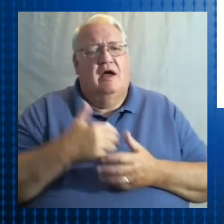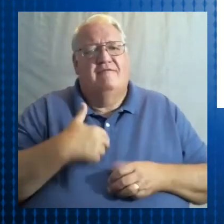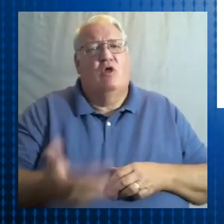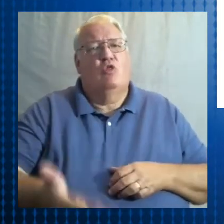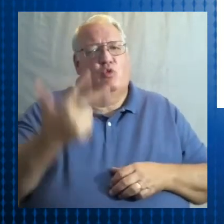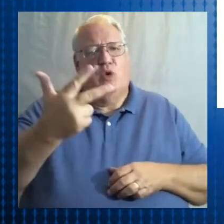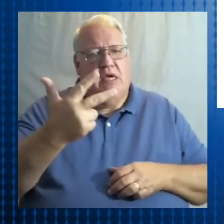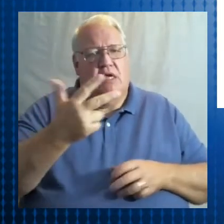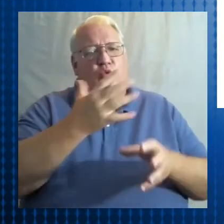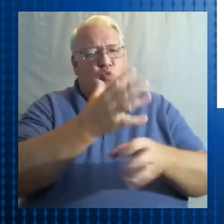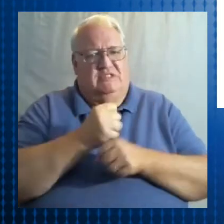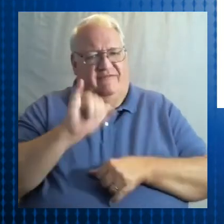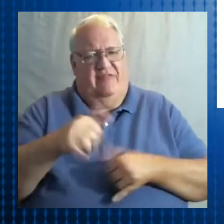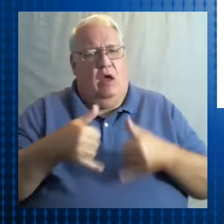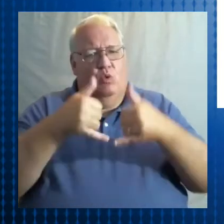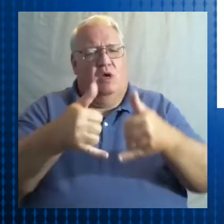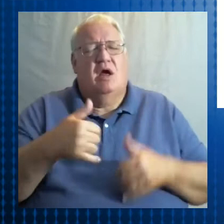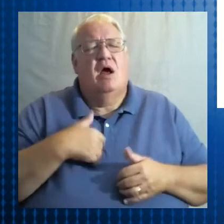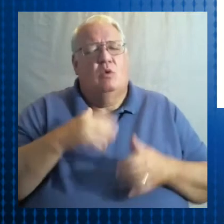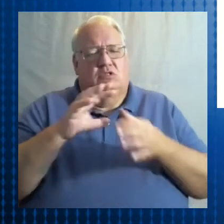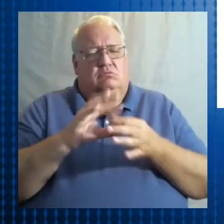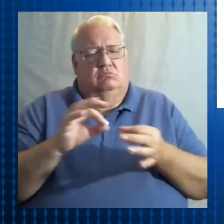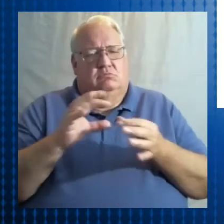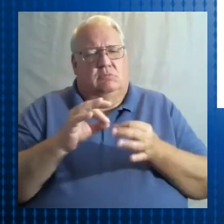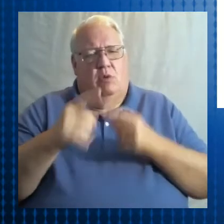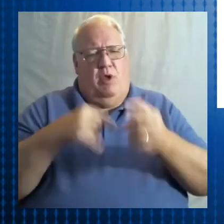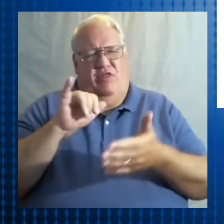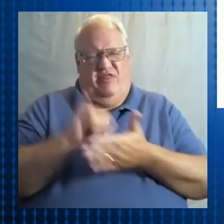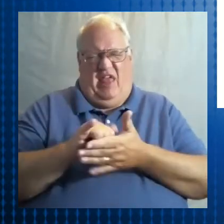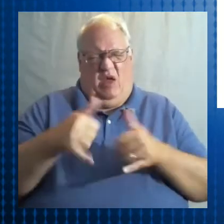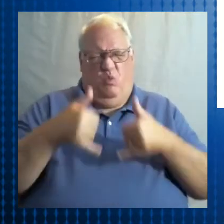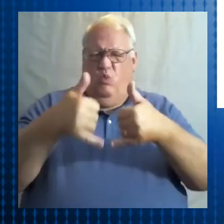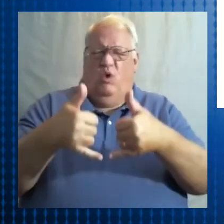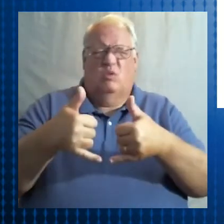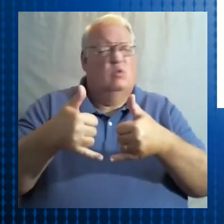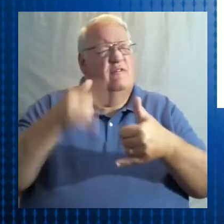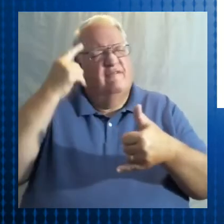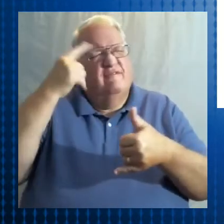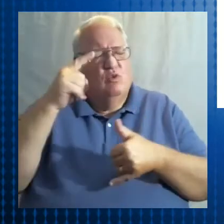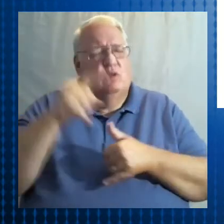recipients. And let me tell you a little bit about the Superstar Award.